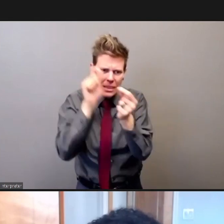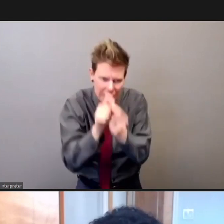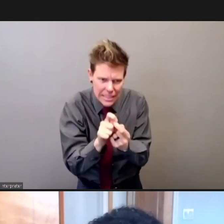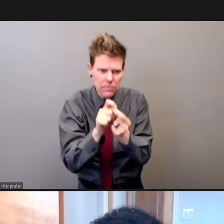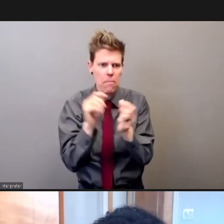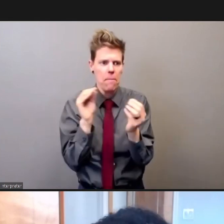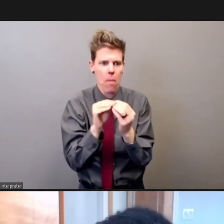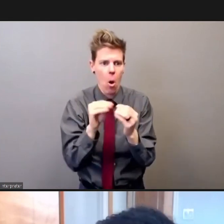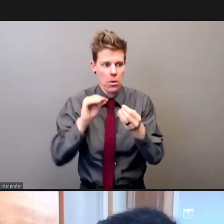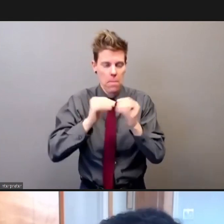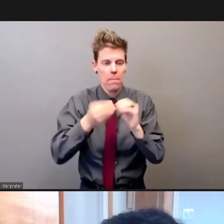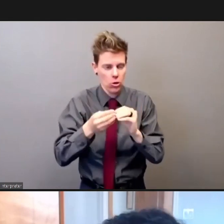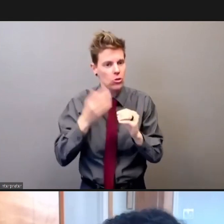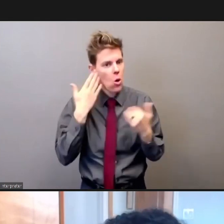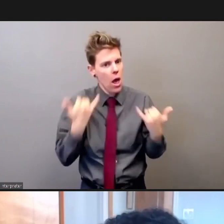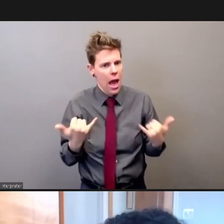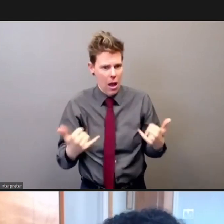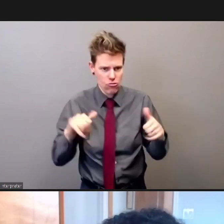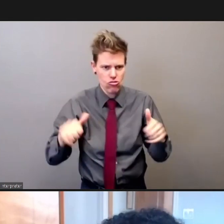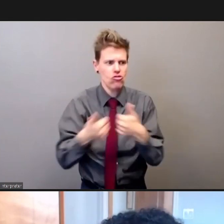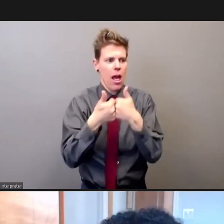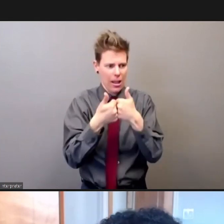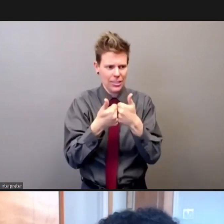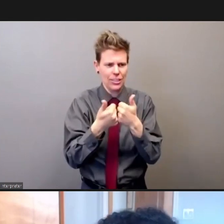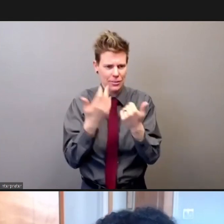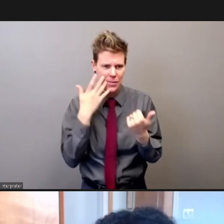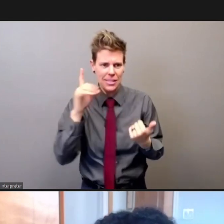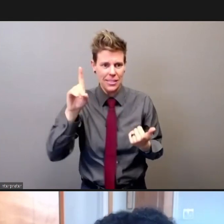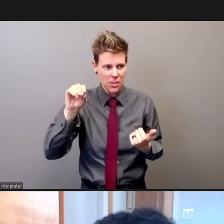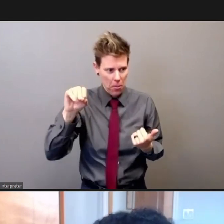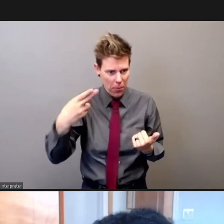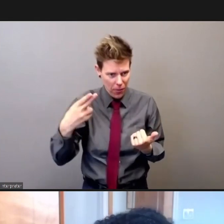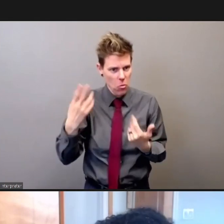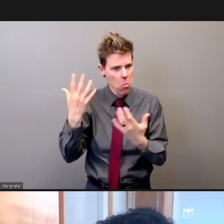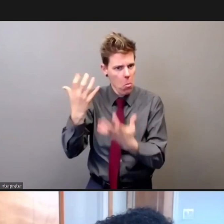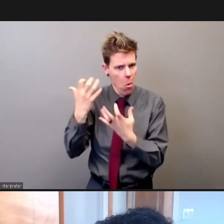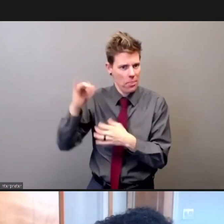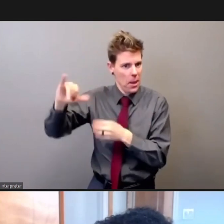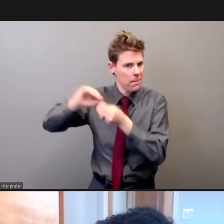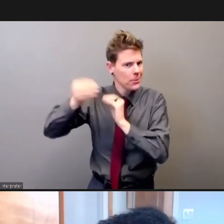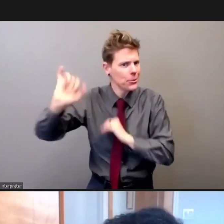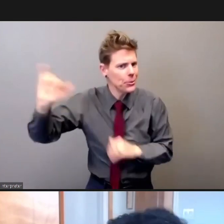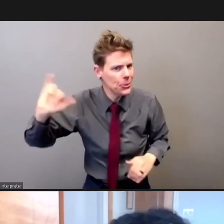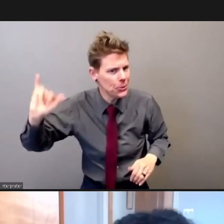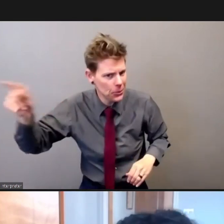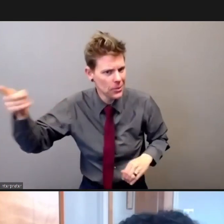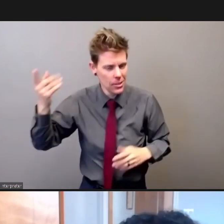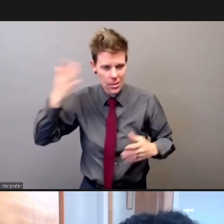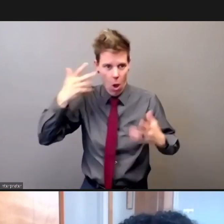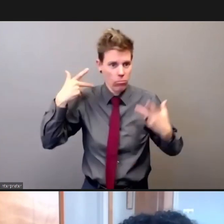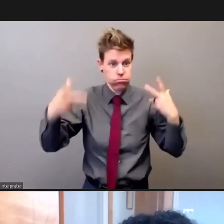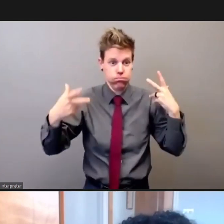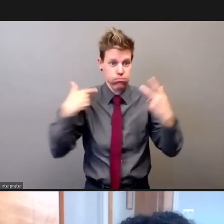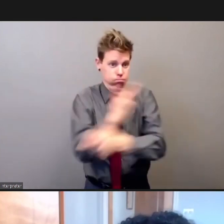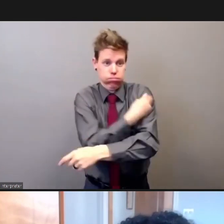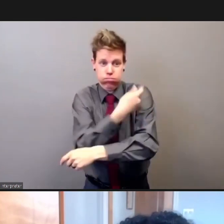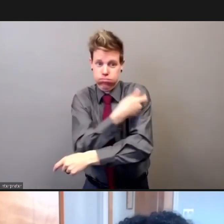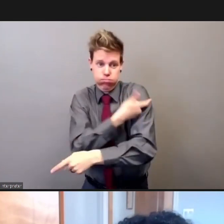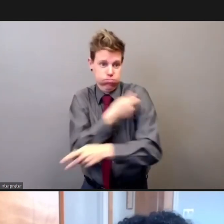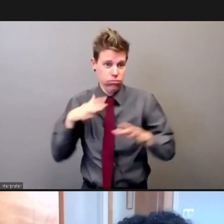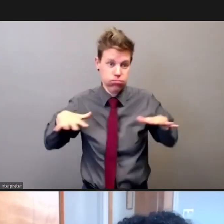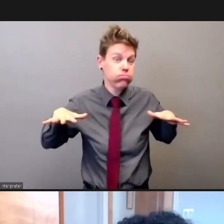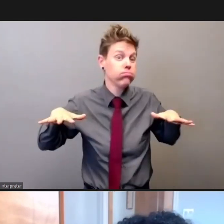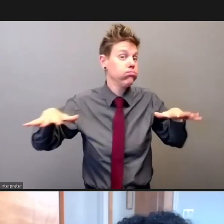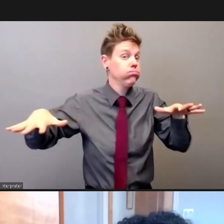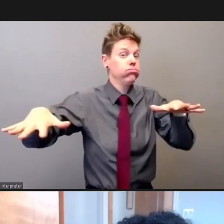to get access to that, and they're doing an incredible job. But for all of our data wonks, which is we've got great media